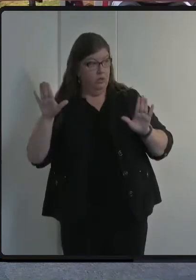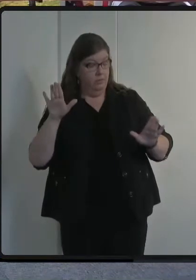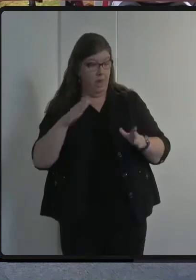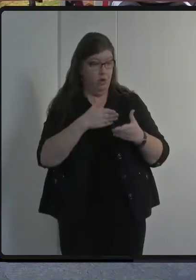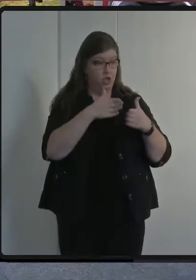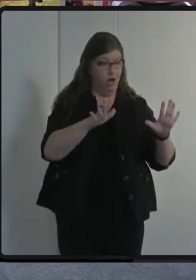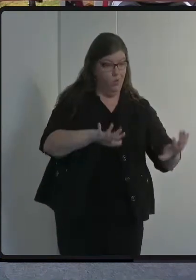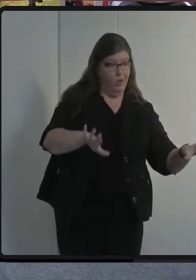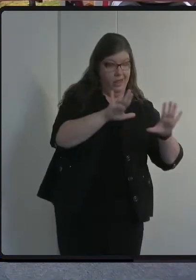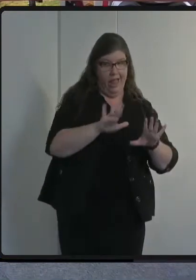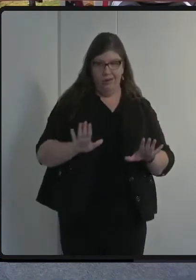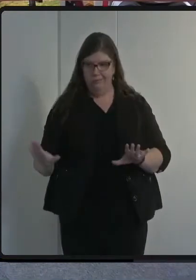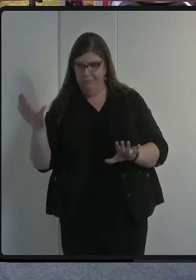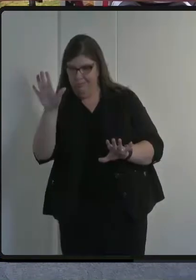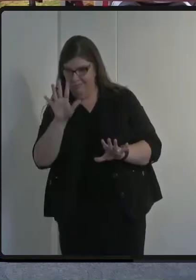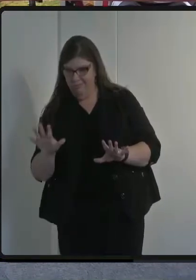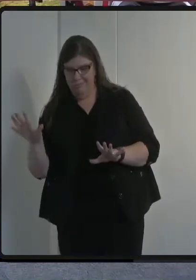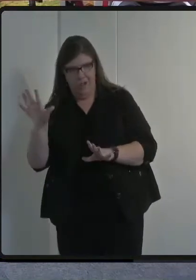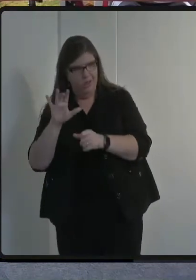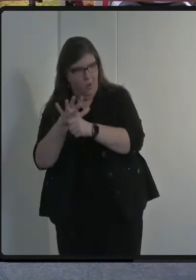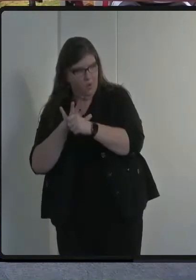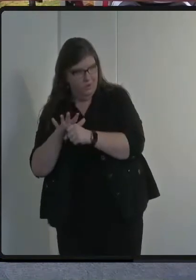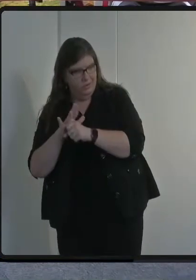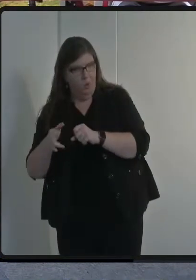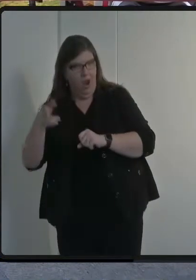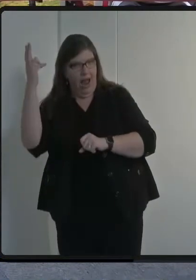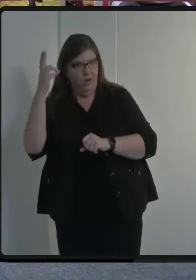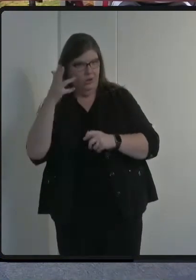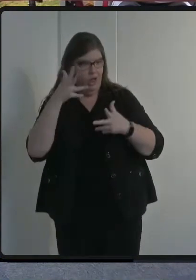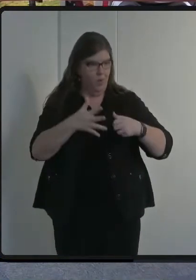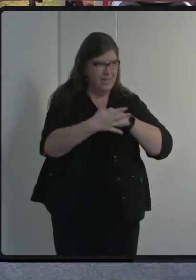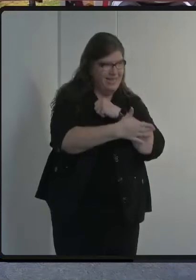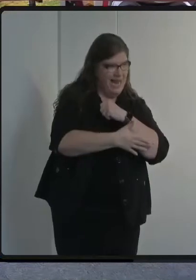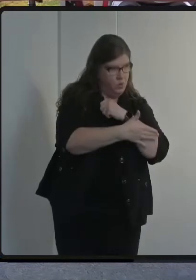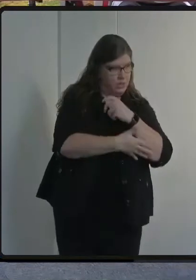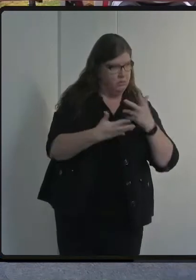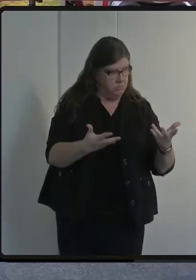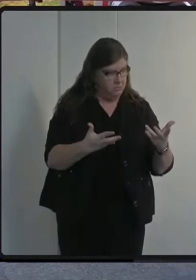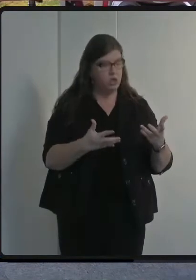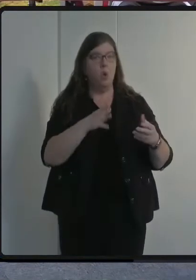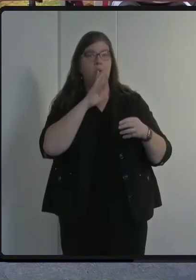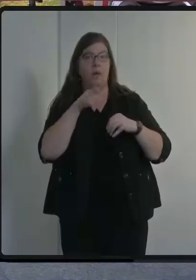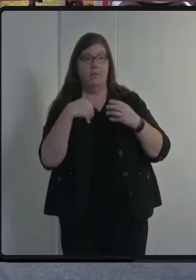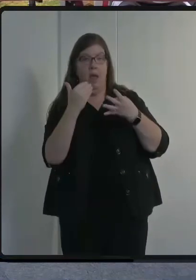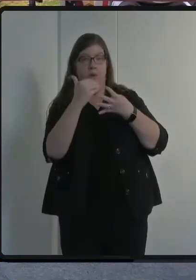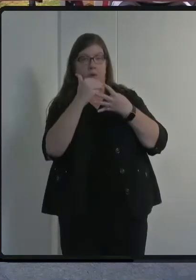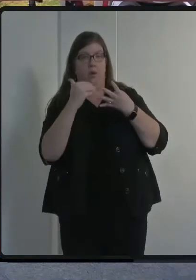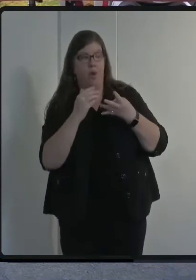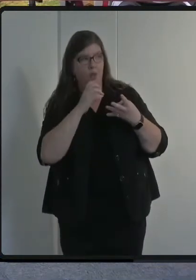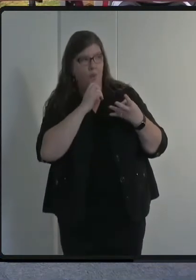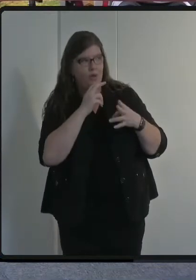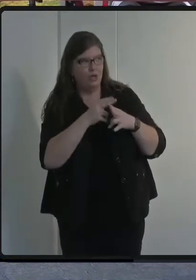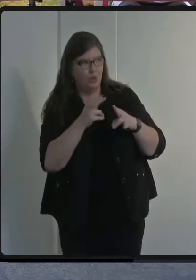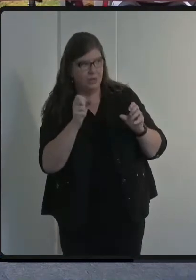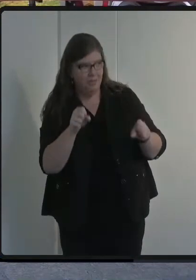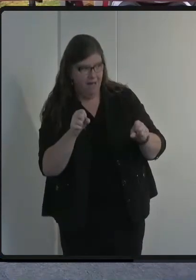those neighborhoods, much higher than the rest of the county. So, we've talked about going into the orange tier as soon as possible,